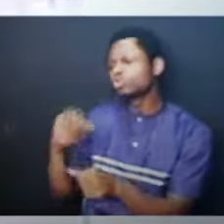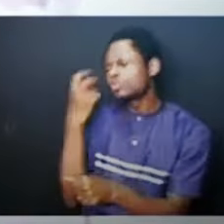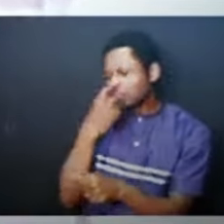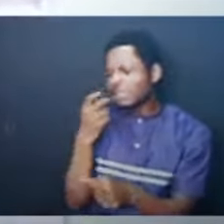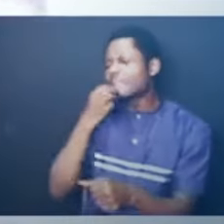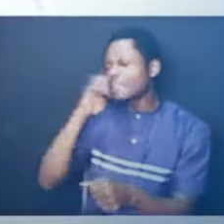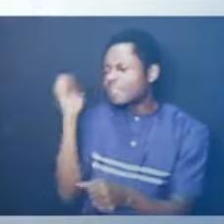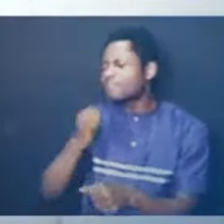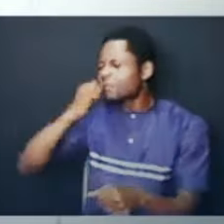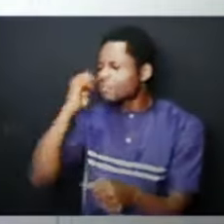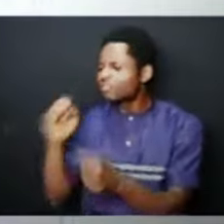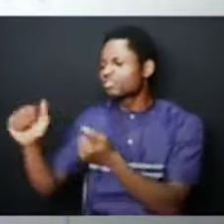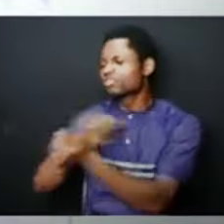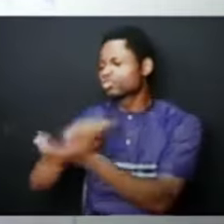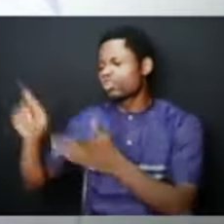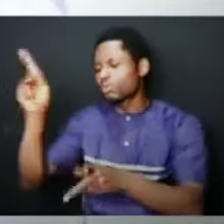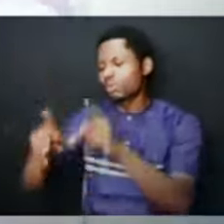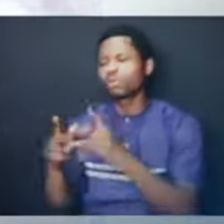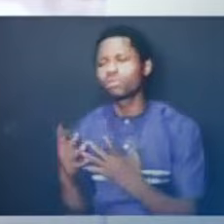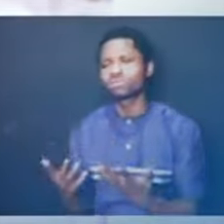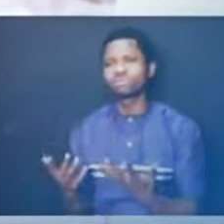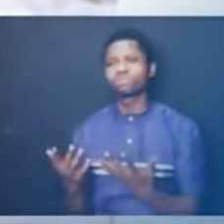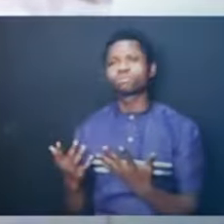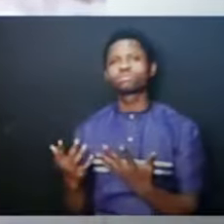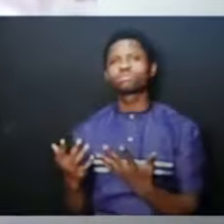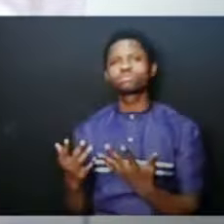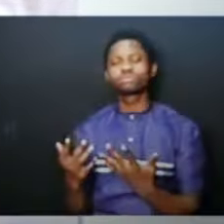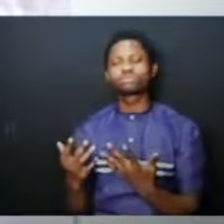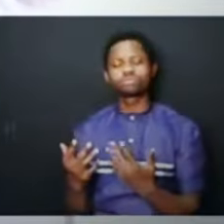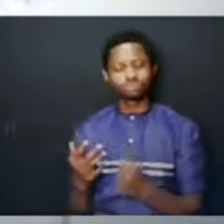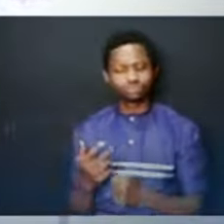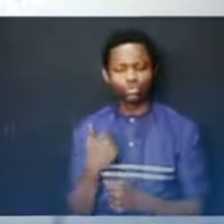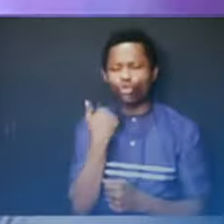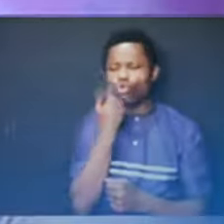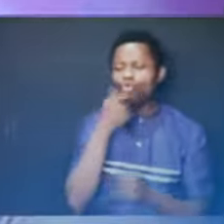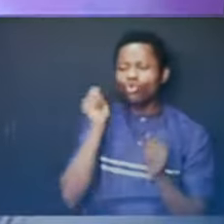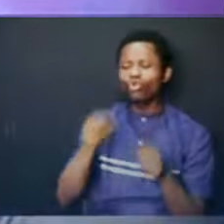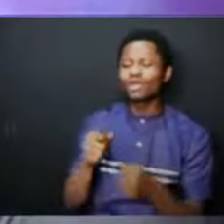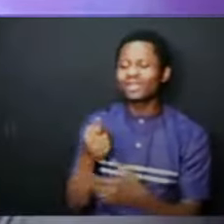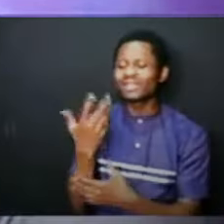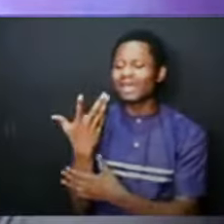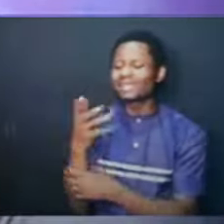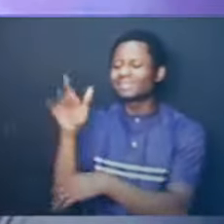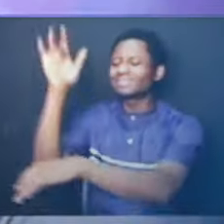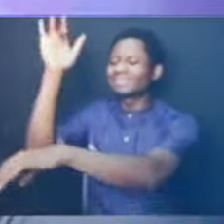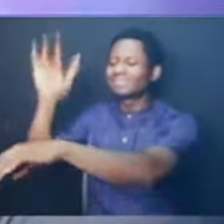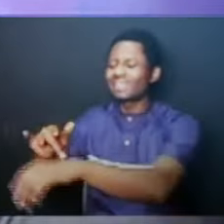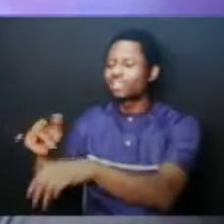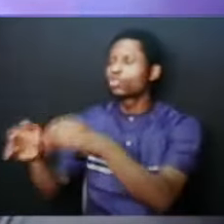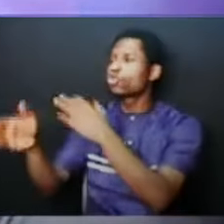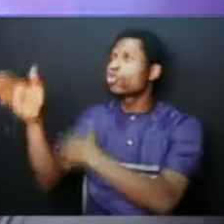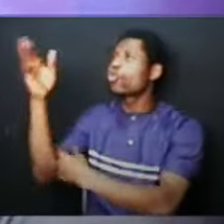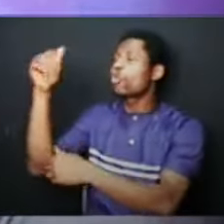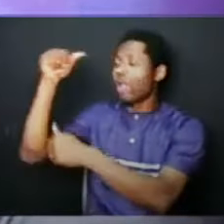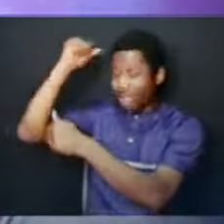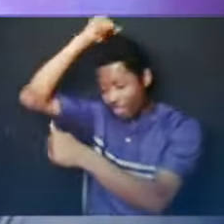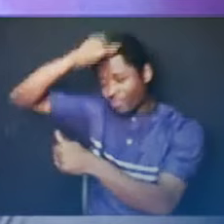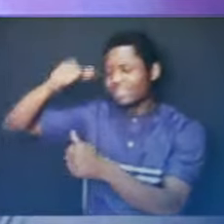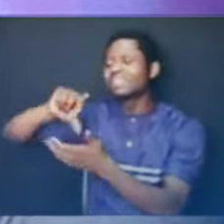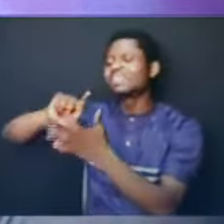destroy him. Who can lay a hand on the Lord's anointed and be